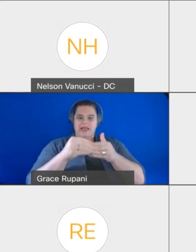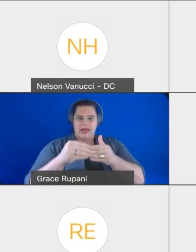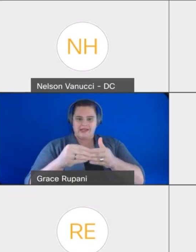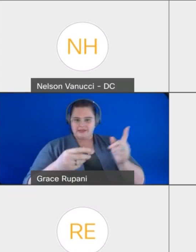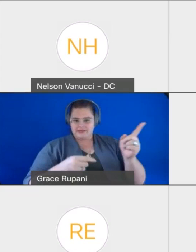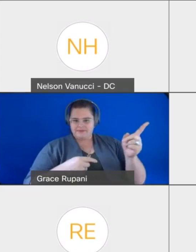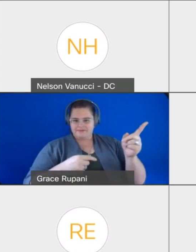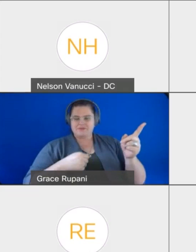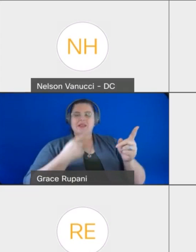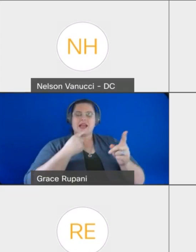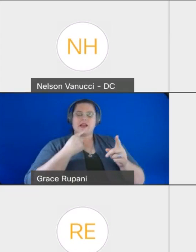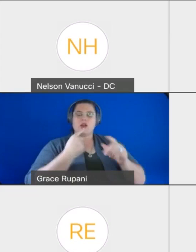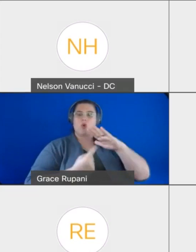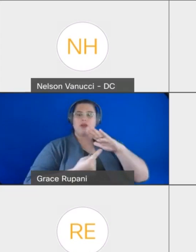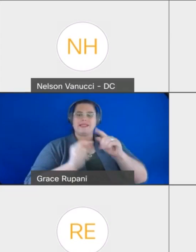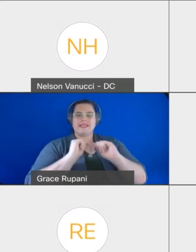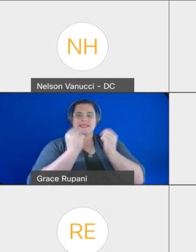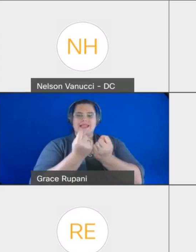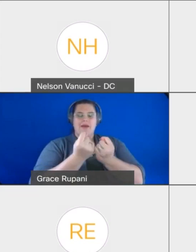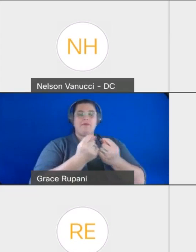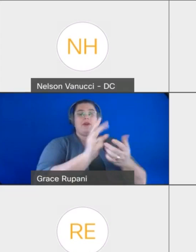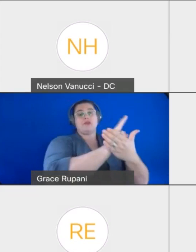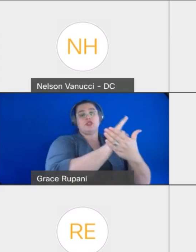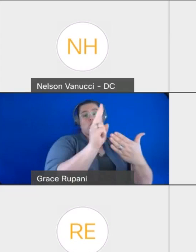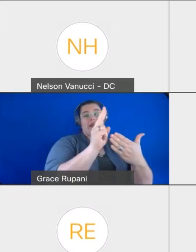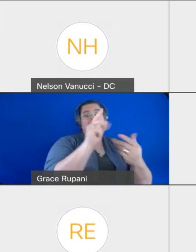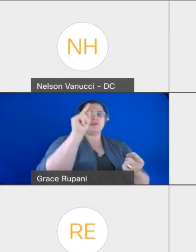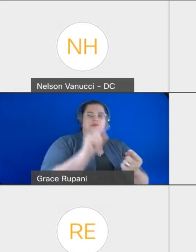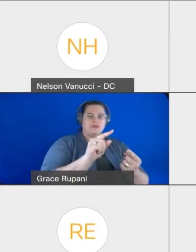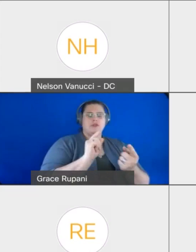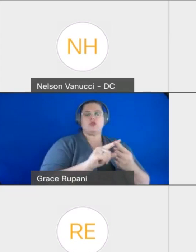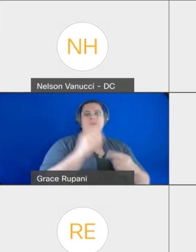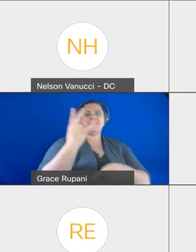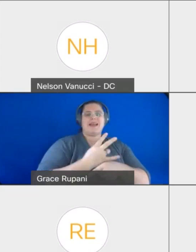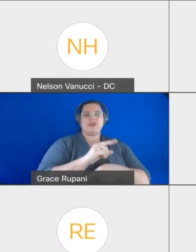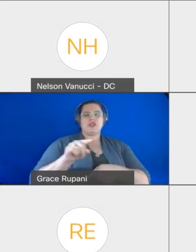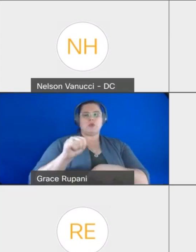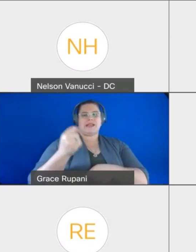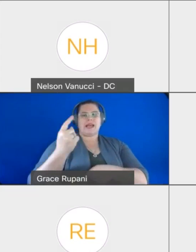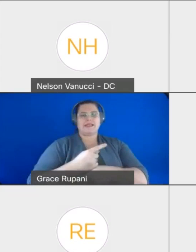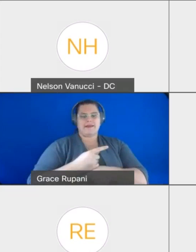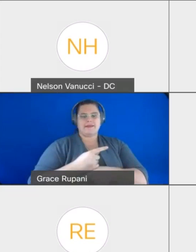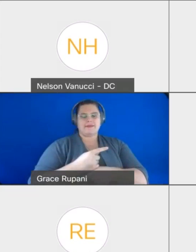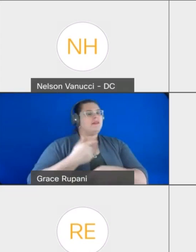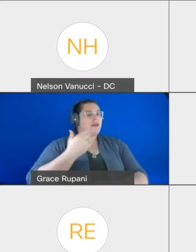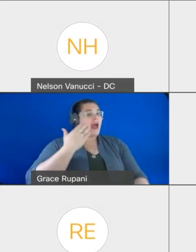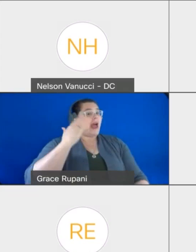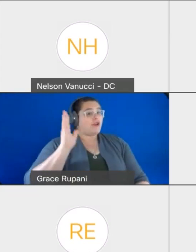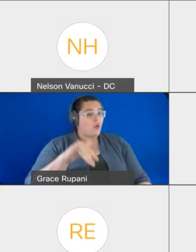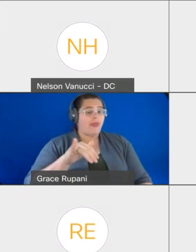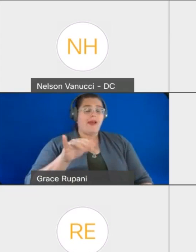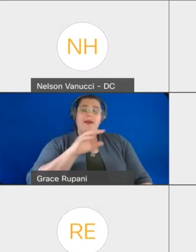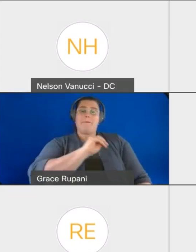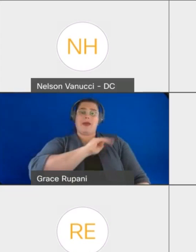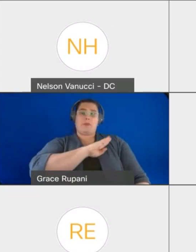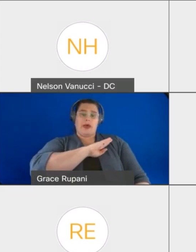It says from 14 days down to 7 to 10 days. And I do know actually that the mayor's guidance